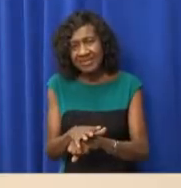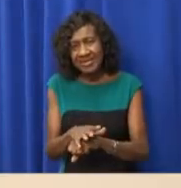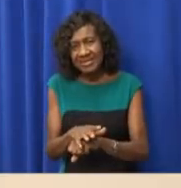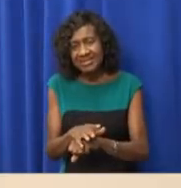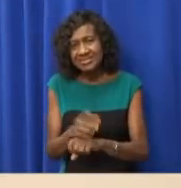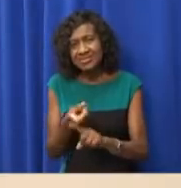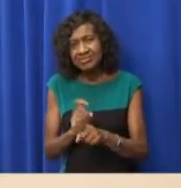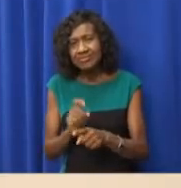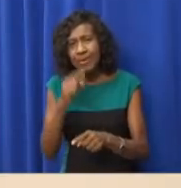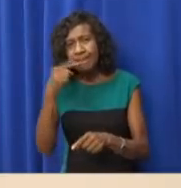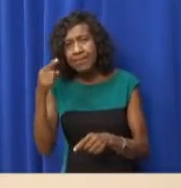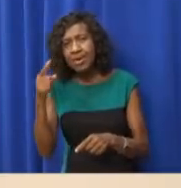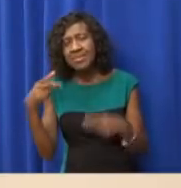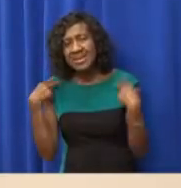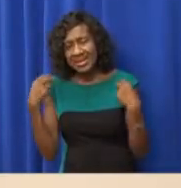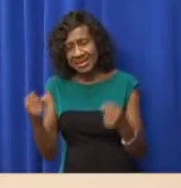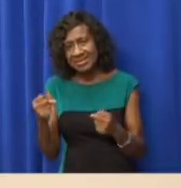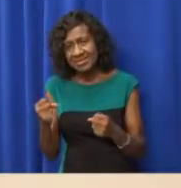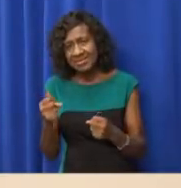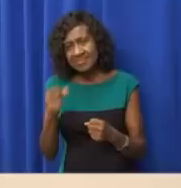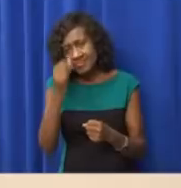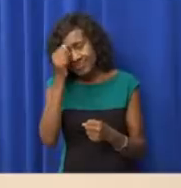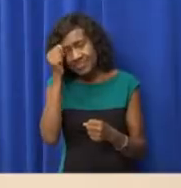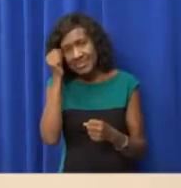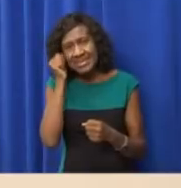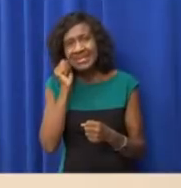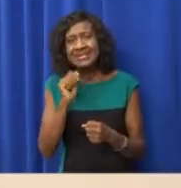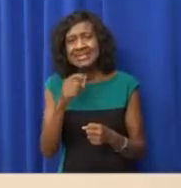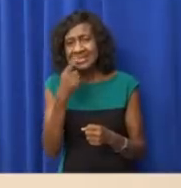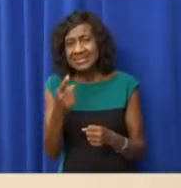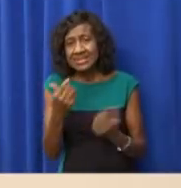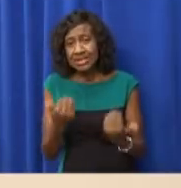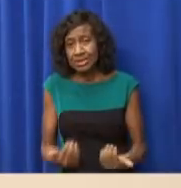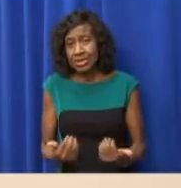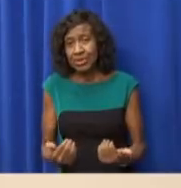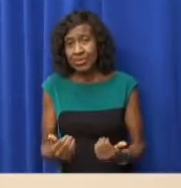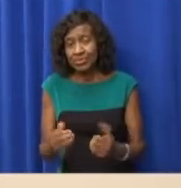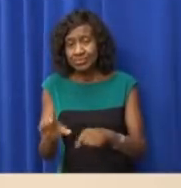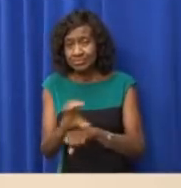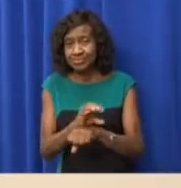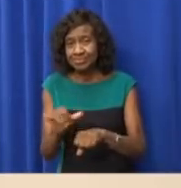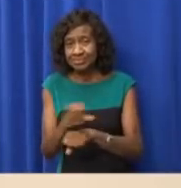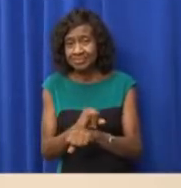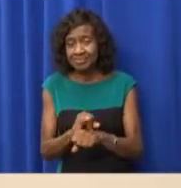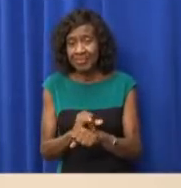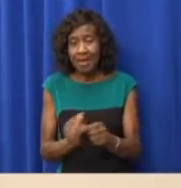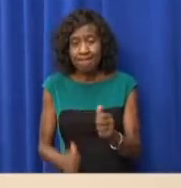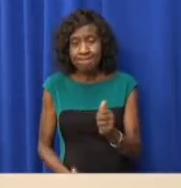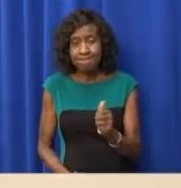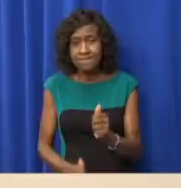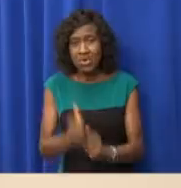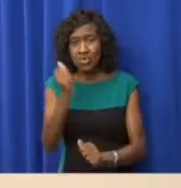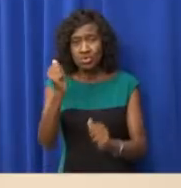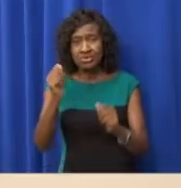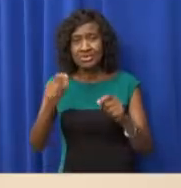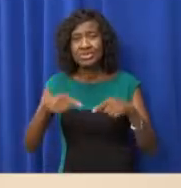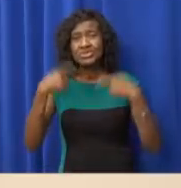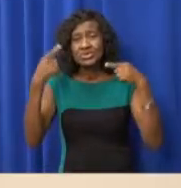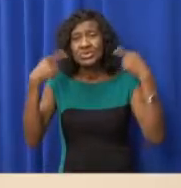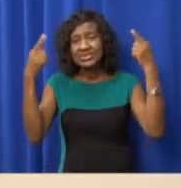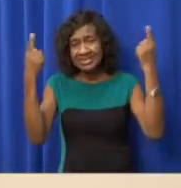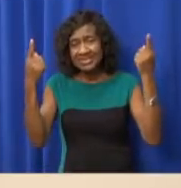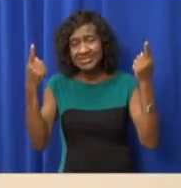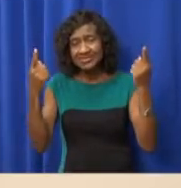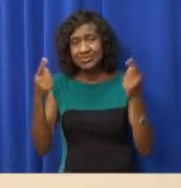say now that Cayman is the most successful country in the world thus far with